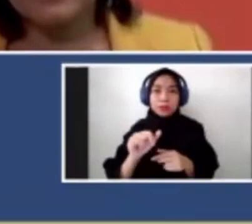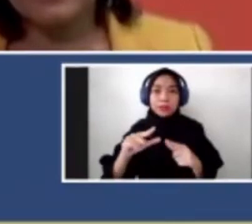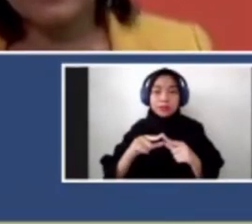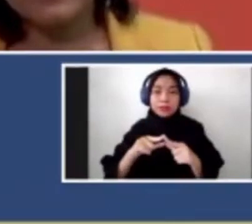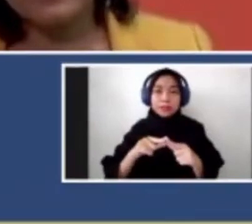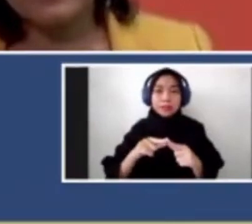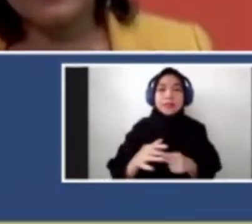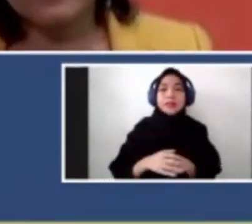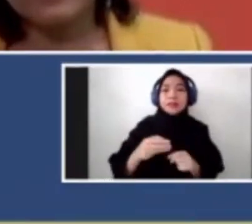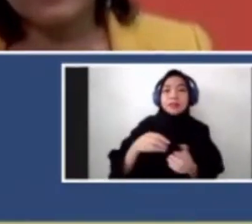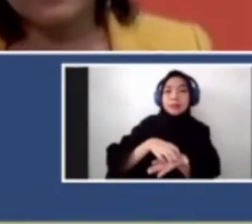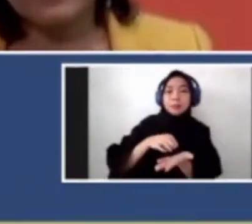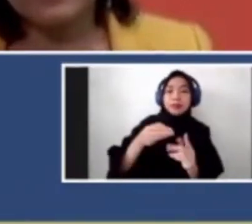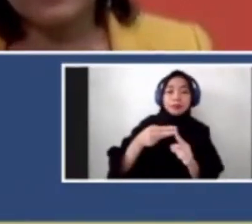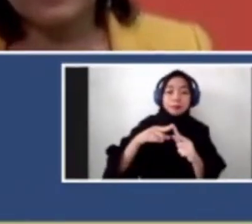Zarza also